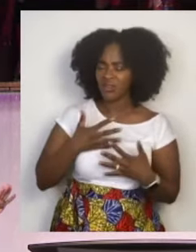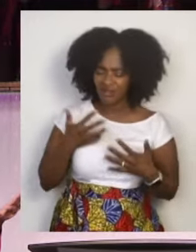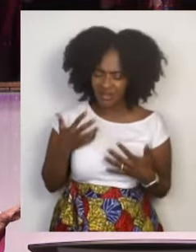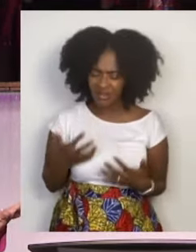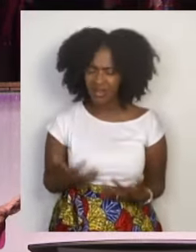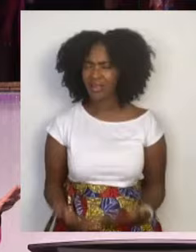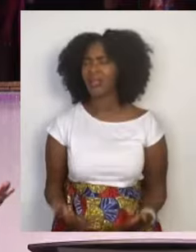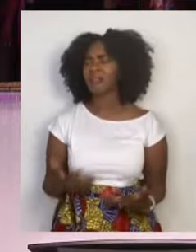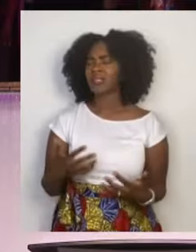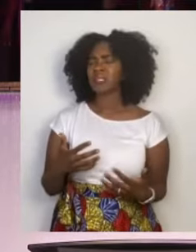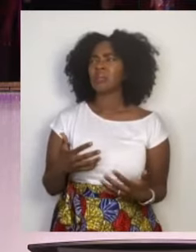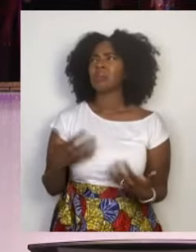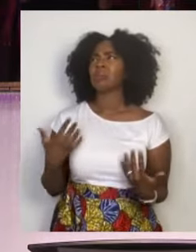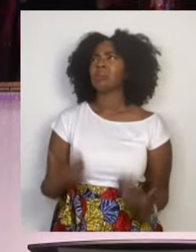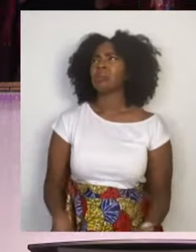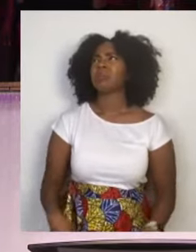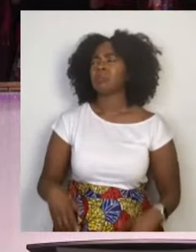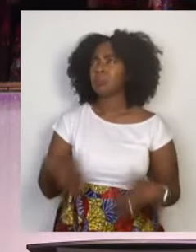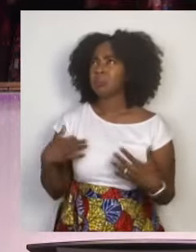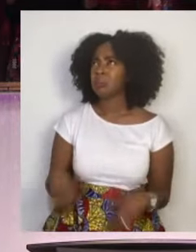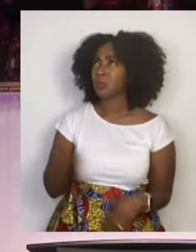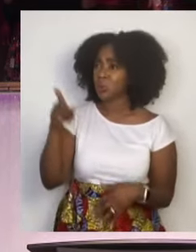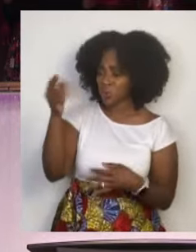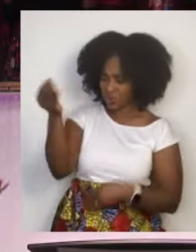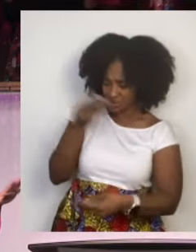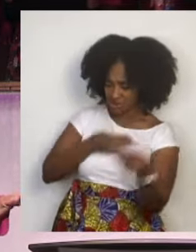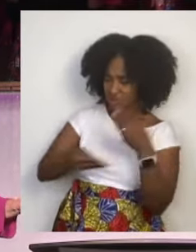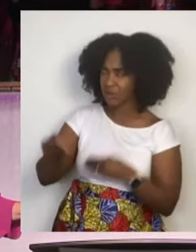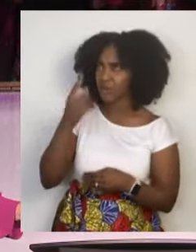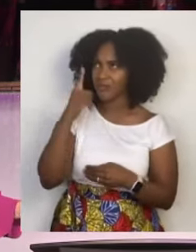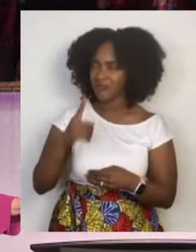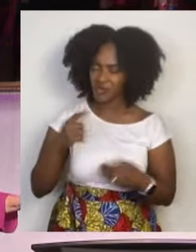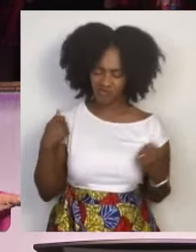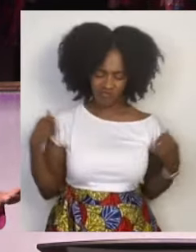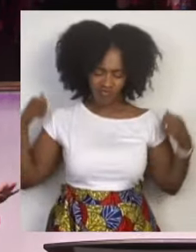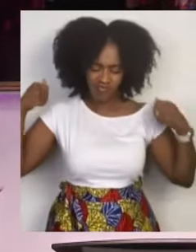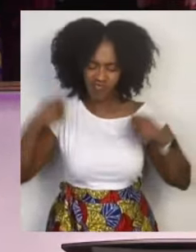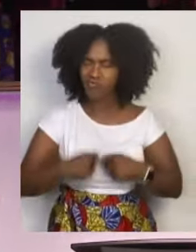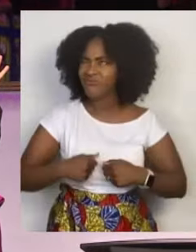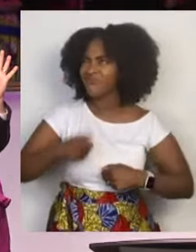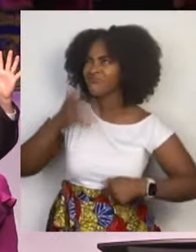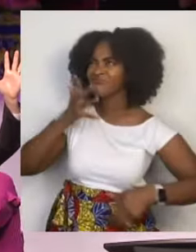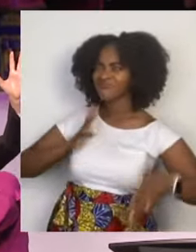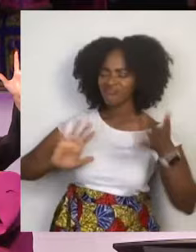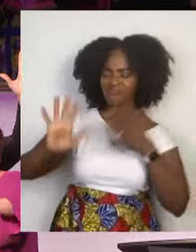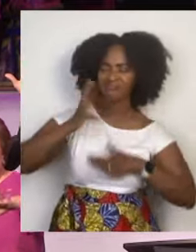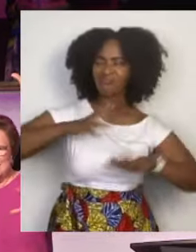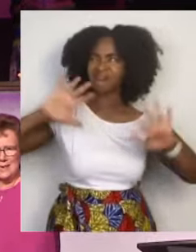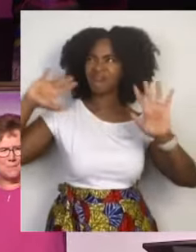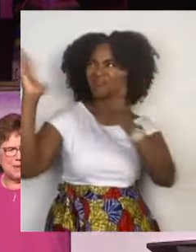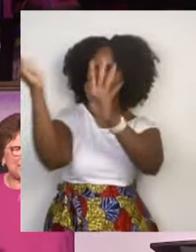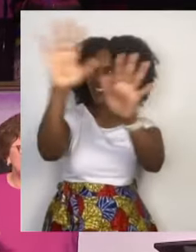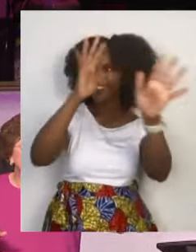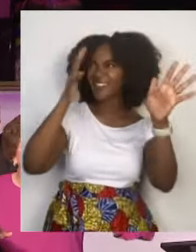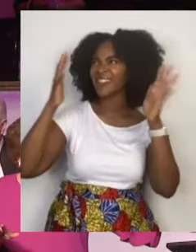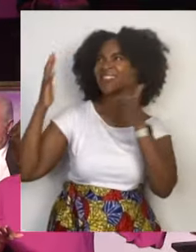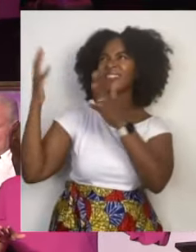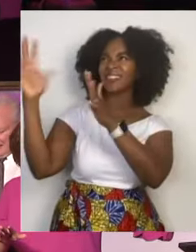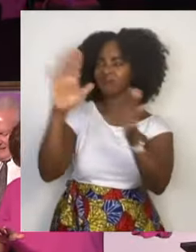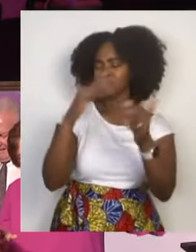praise. Hallelujah. Thank you, Jesus. Thank you, Jesus.